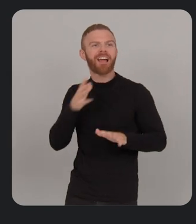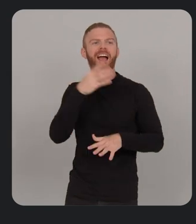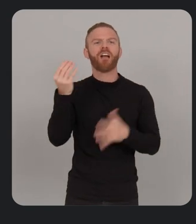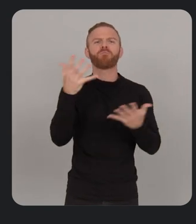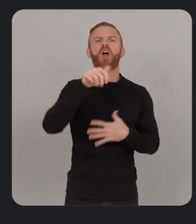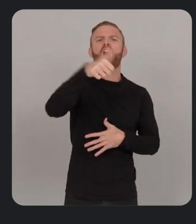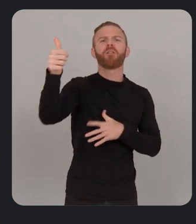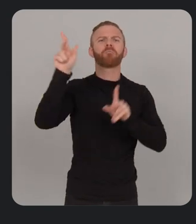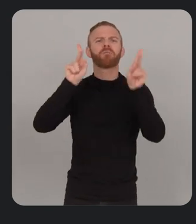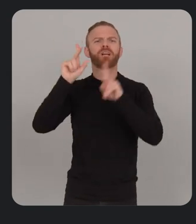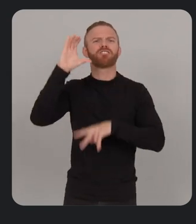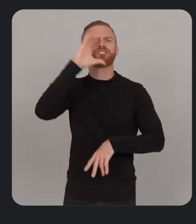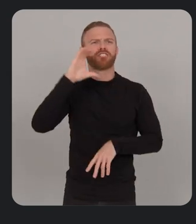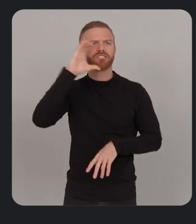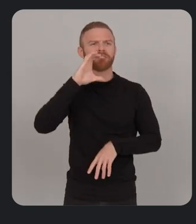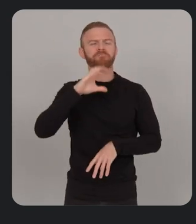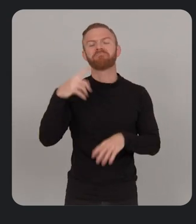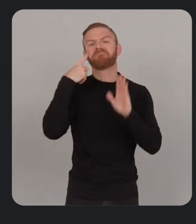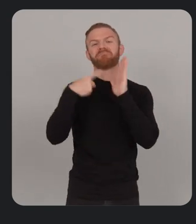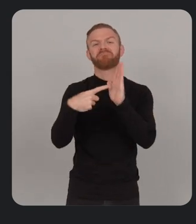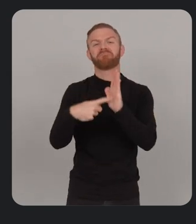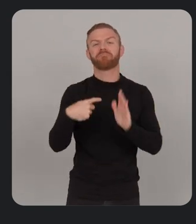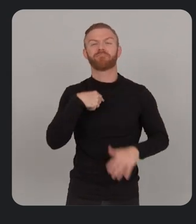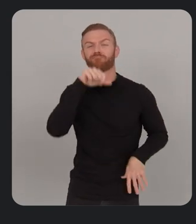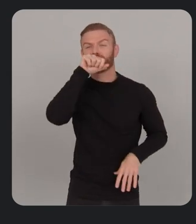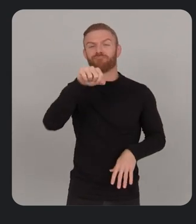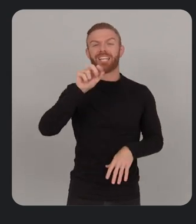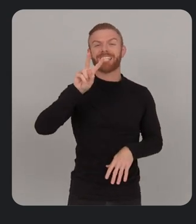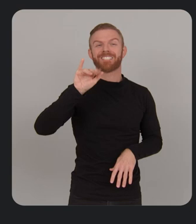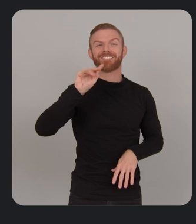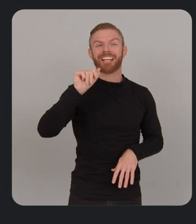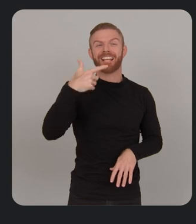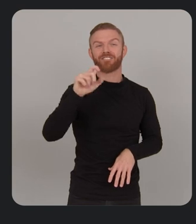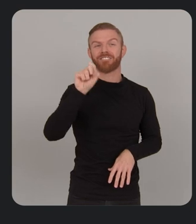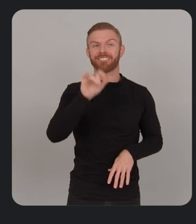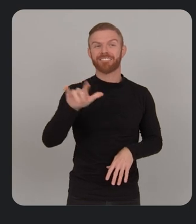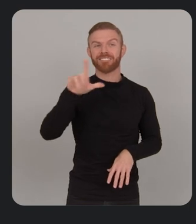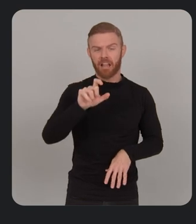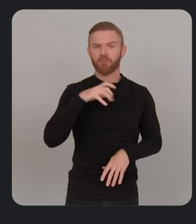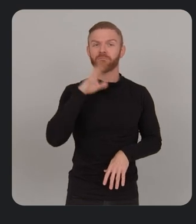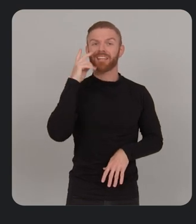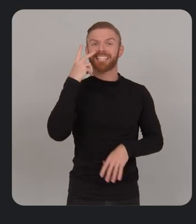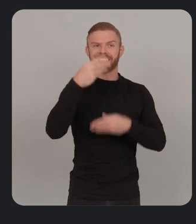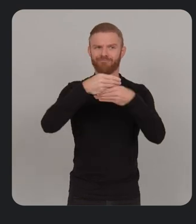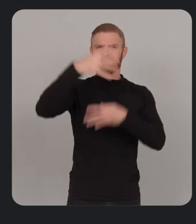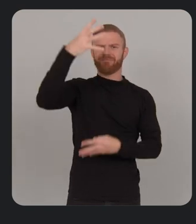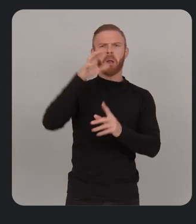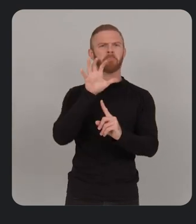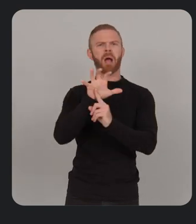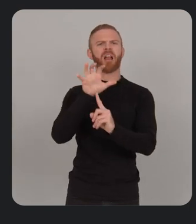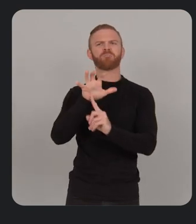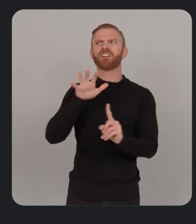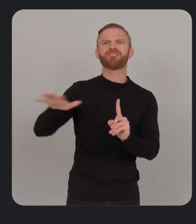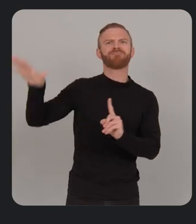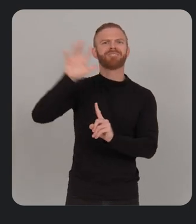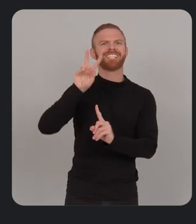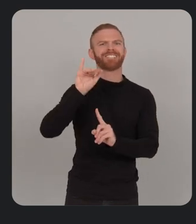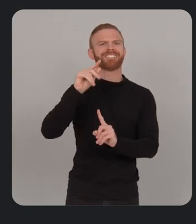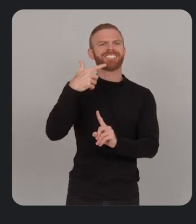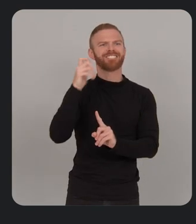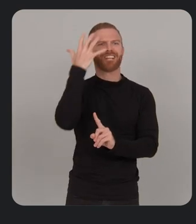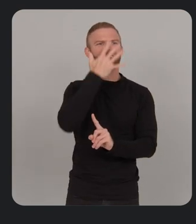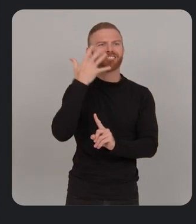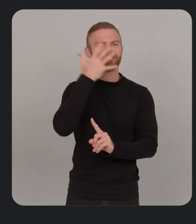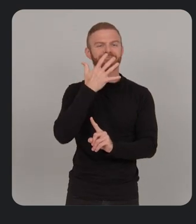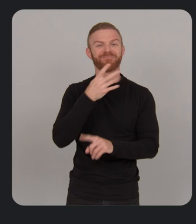for instance because i'm into vintage styles i'll see suggested queries of popular vintage looks here one